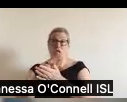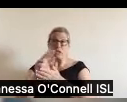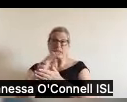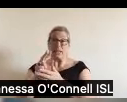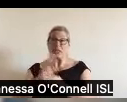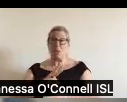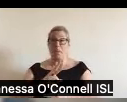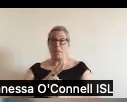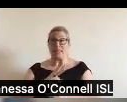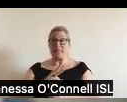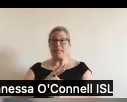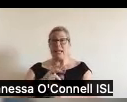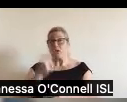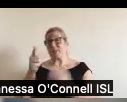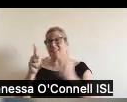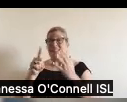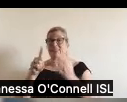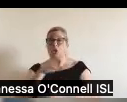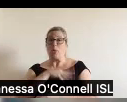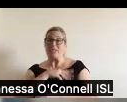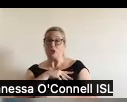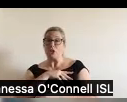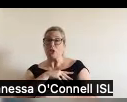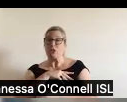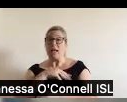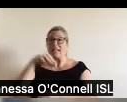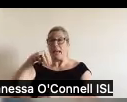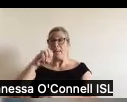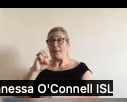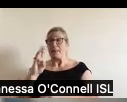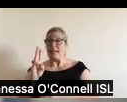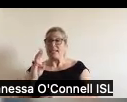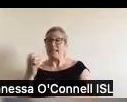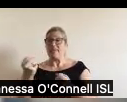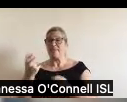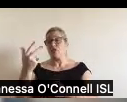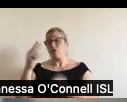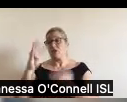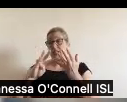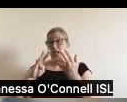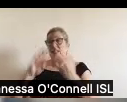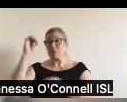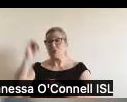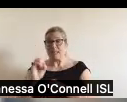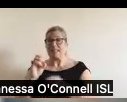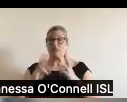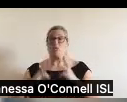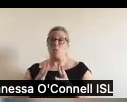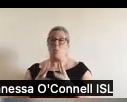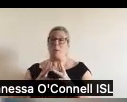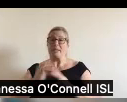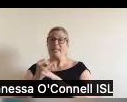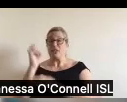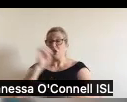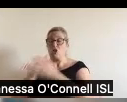27 commissioners, and MEPs, there are 39% of women in the European